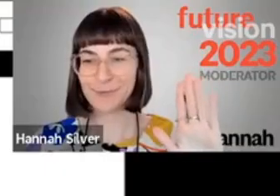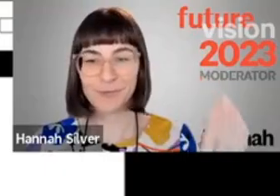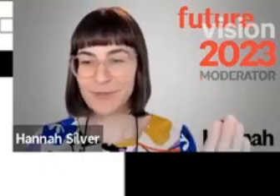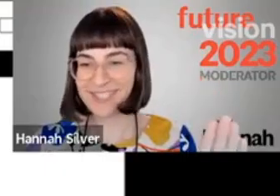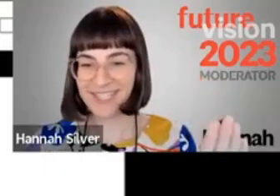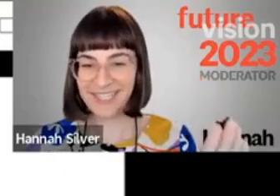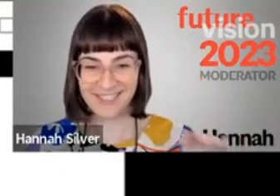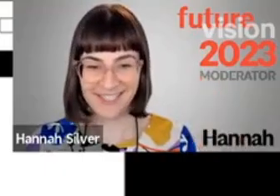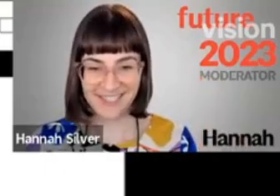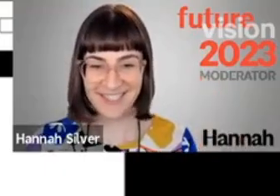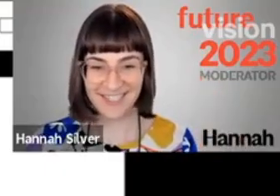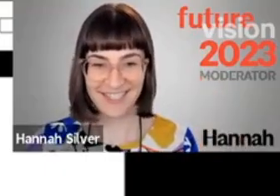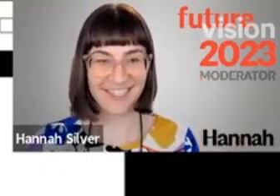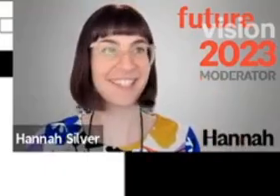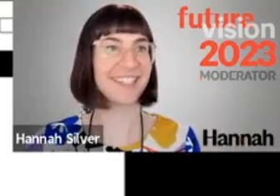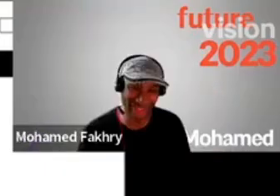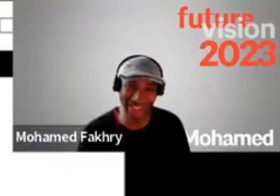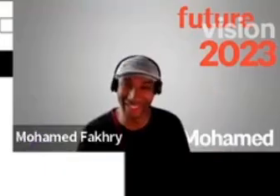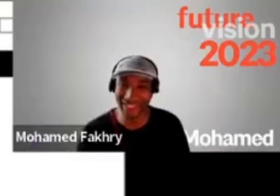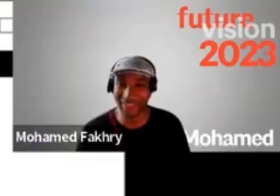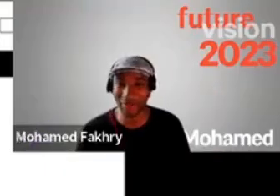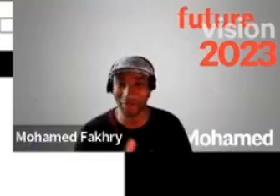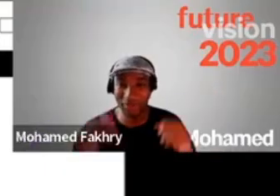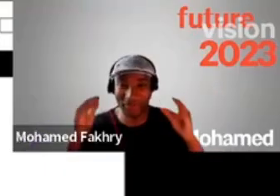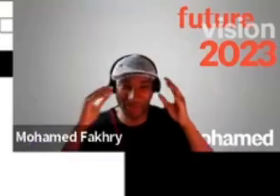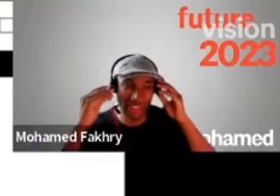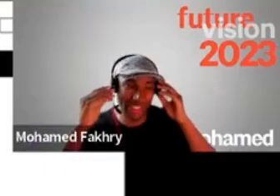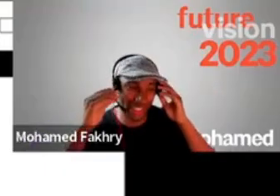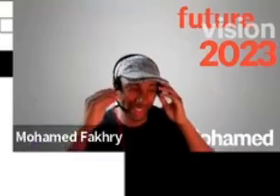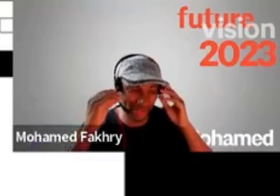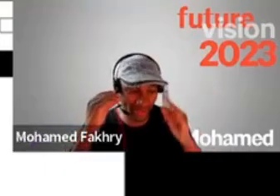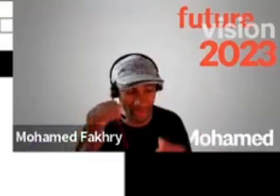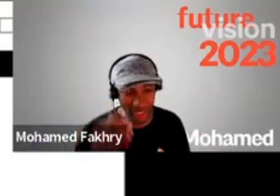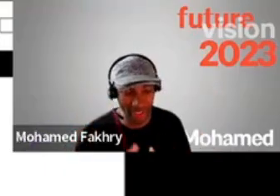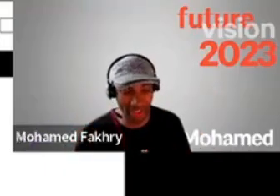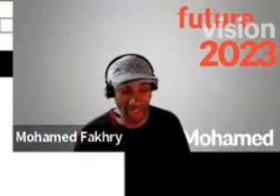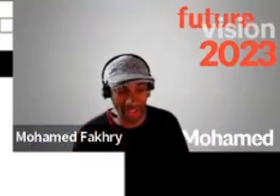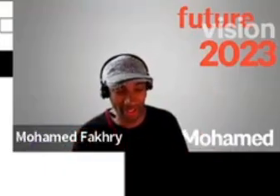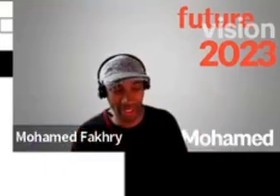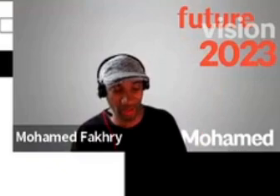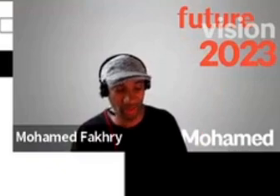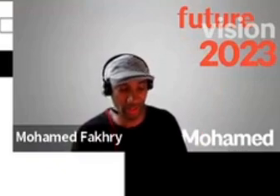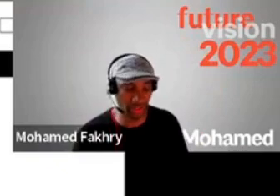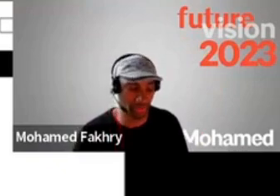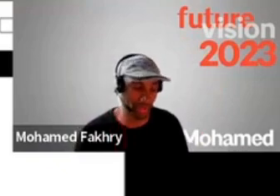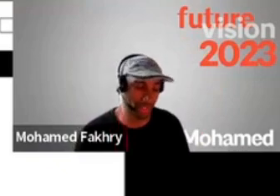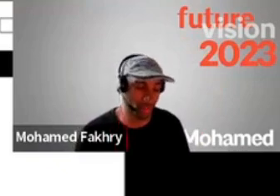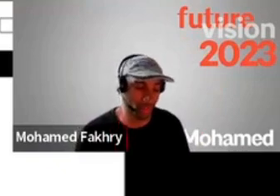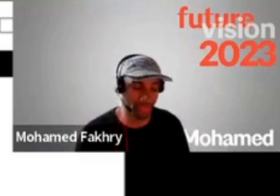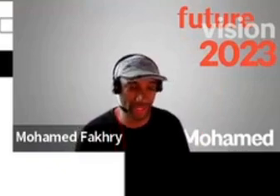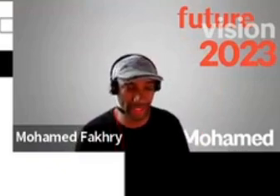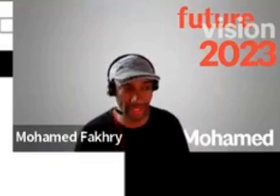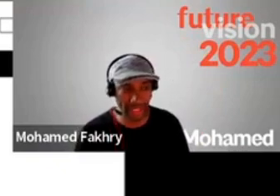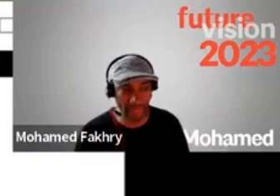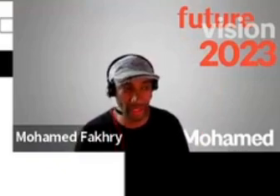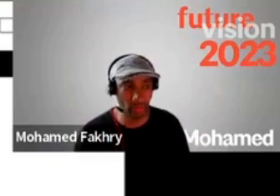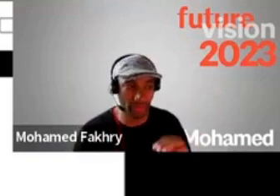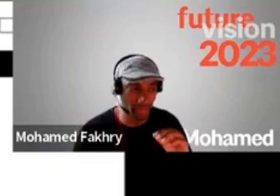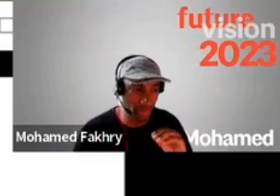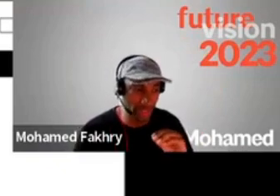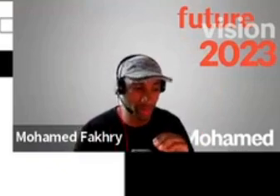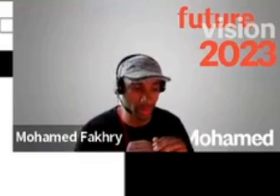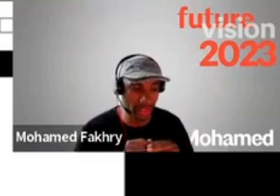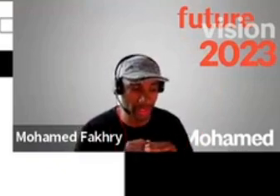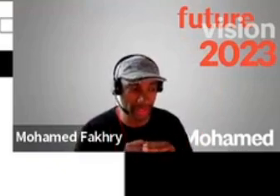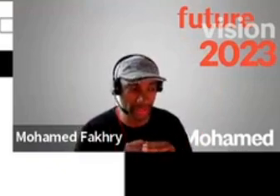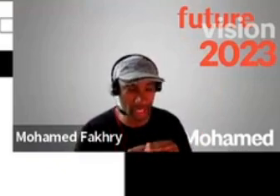No, I think it's a pretty question. I love it. I love it. Because there is, I'll touch, but then one of the thing, I feel like one of the